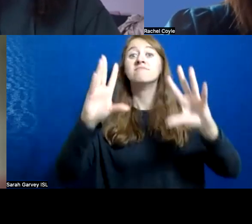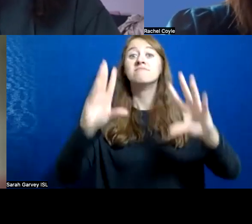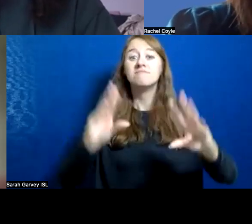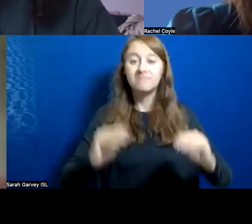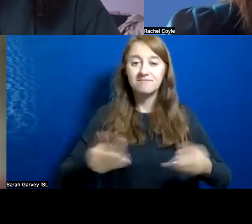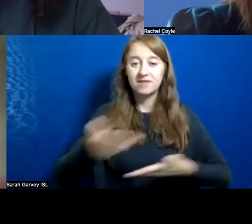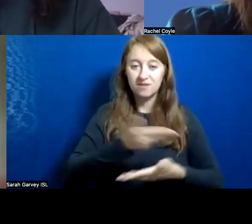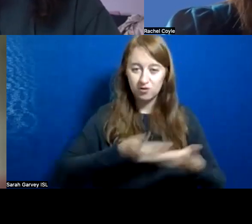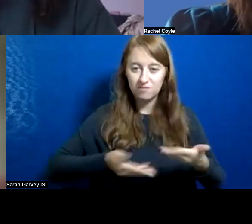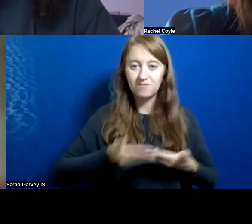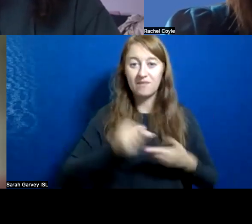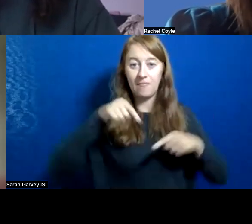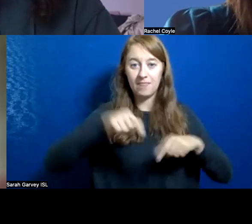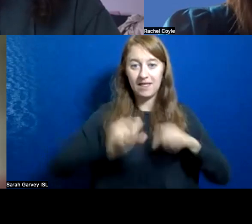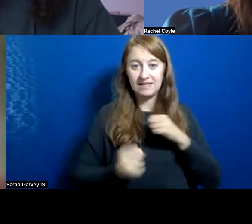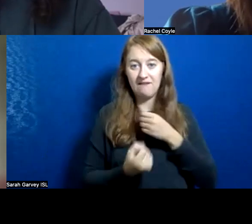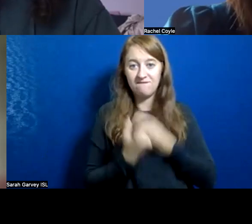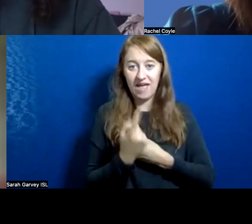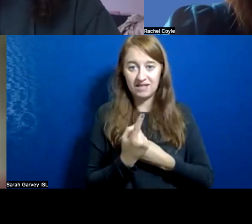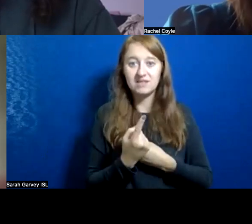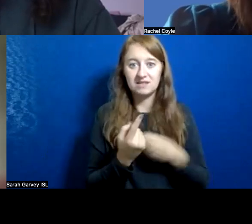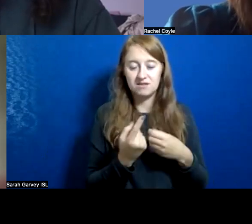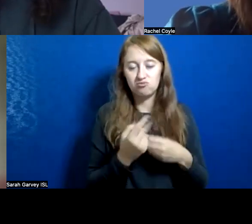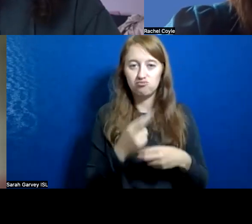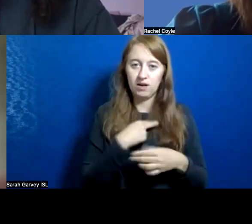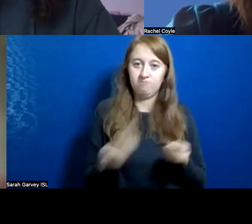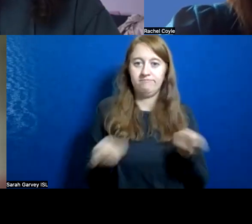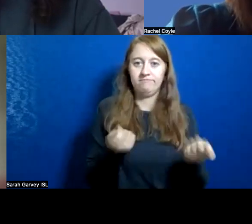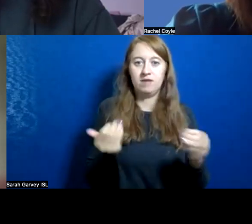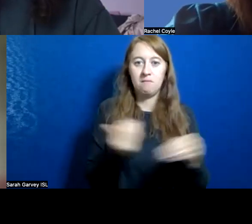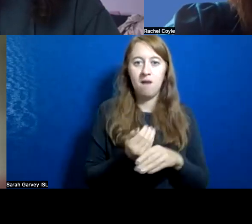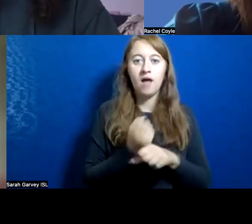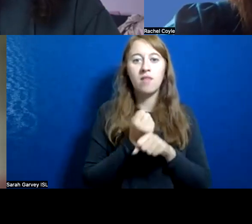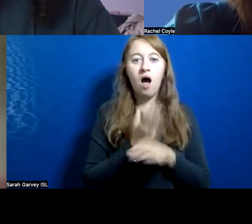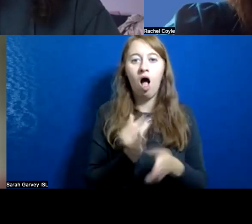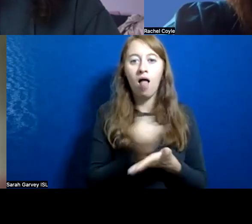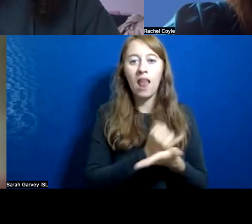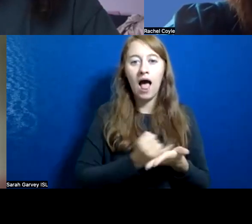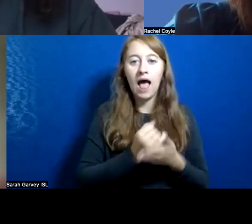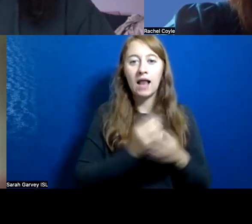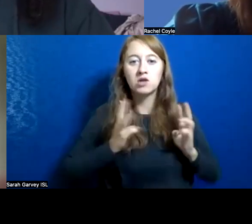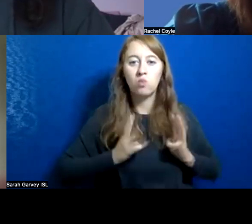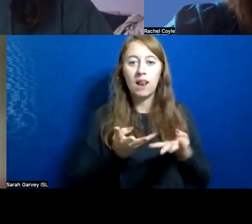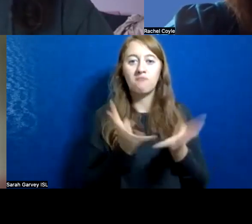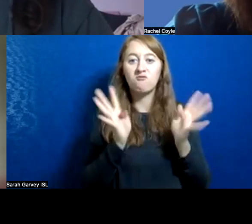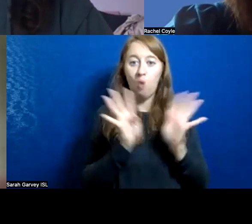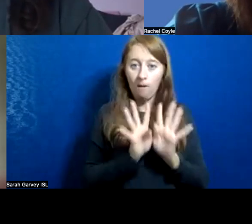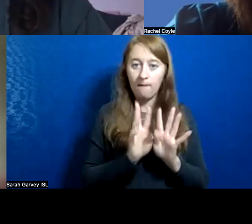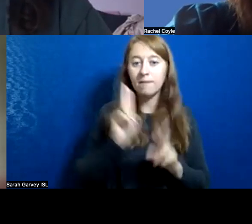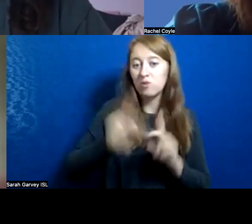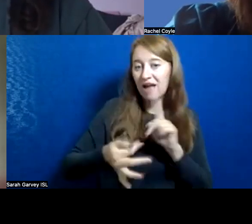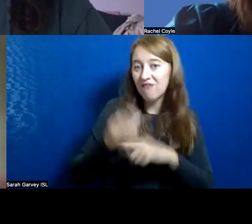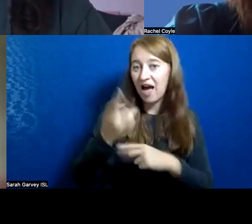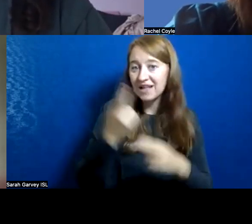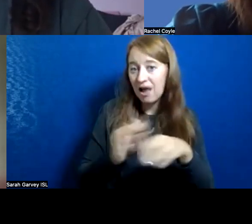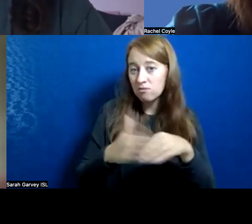has been part of the work of the All Island Women's Forum. You can find out more about the All Island Women's Forum on our website and social media.